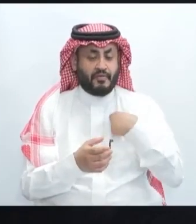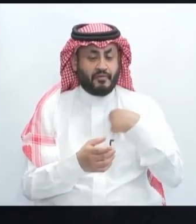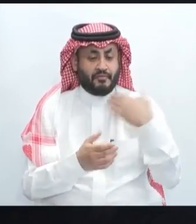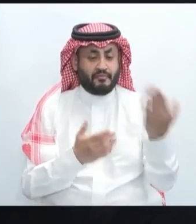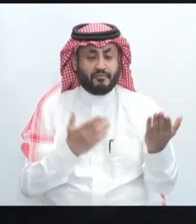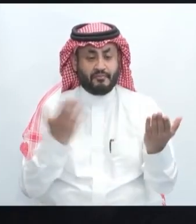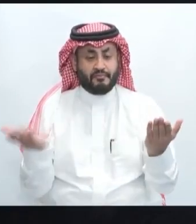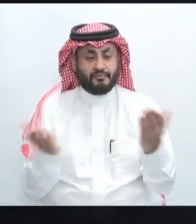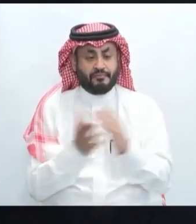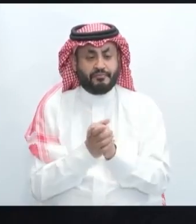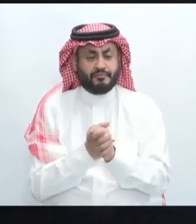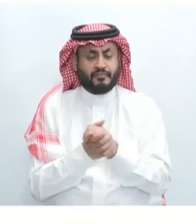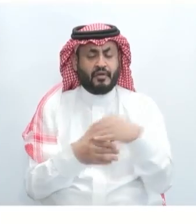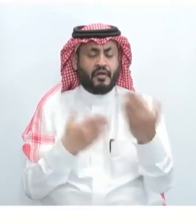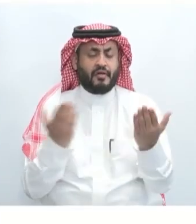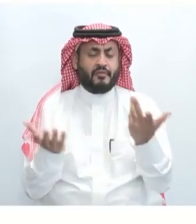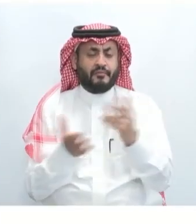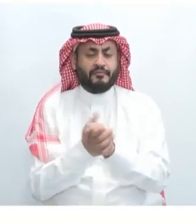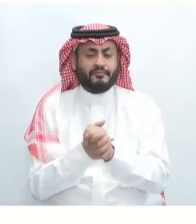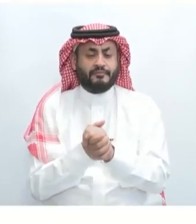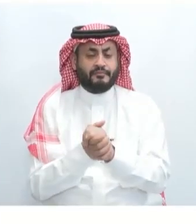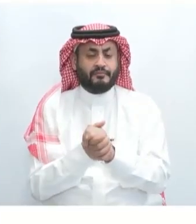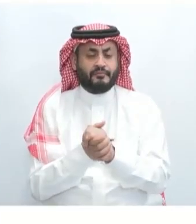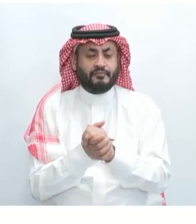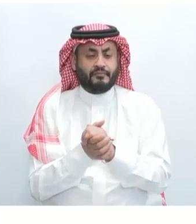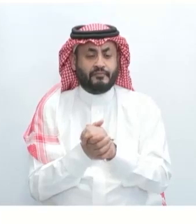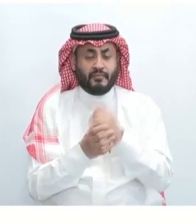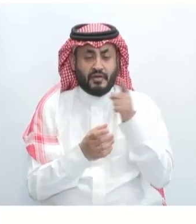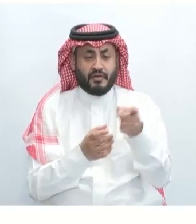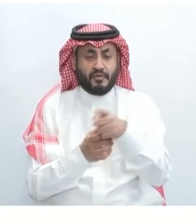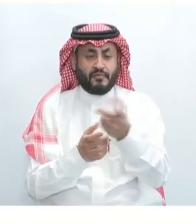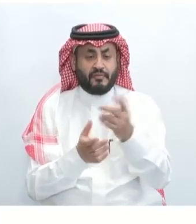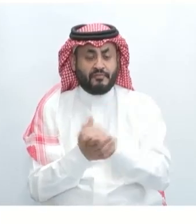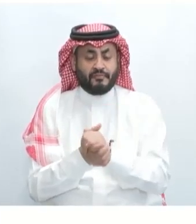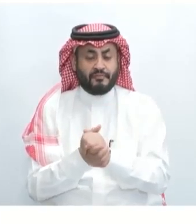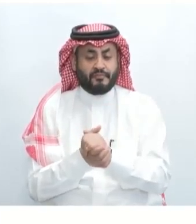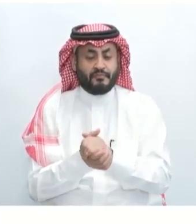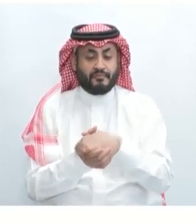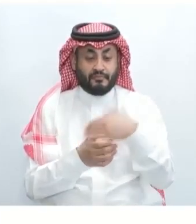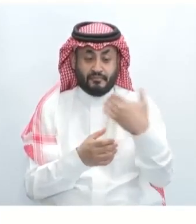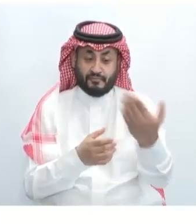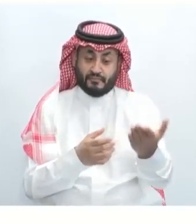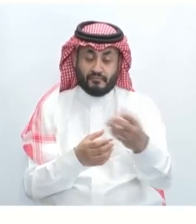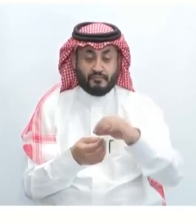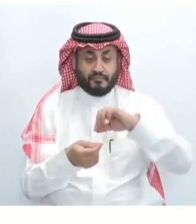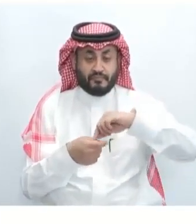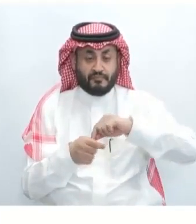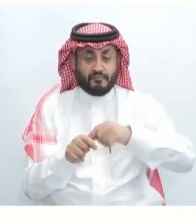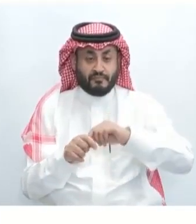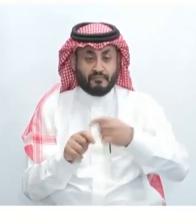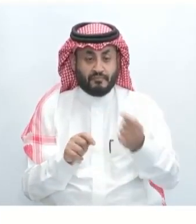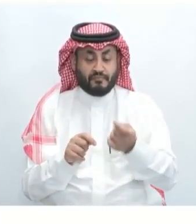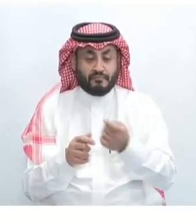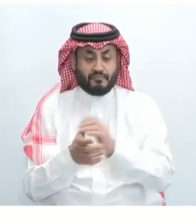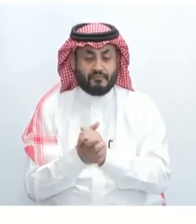the pencils or the books? What do you think? Can you point? Yes, excellent. So it's what?